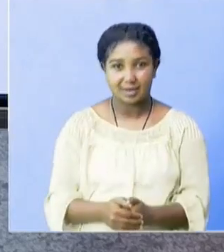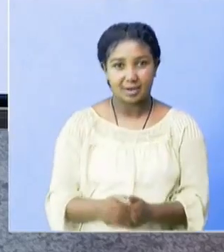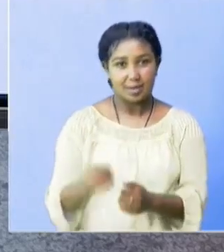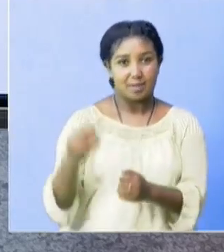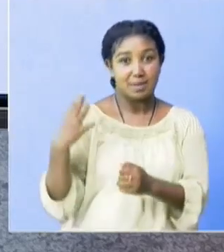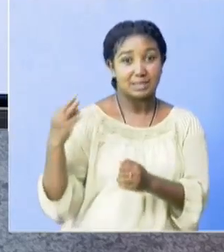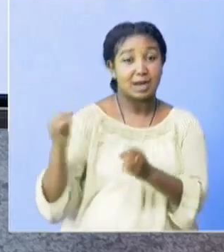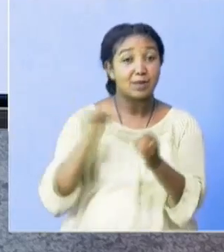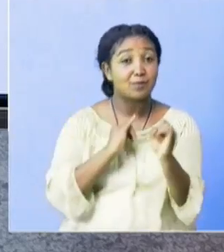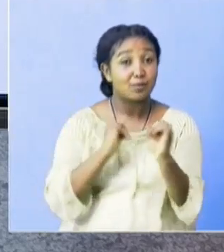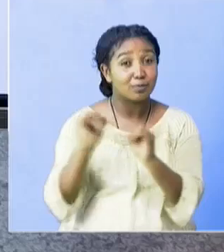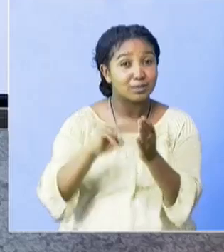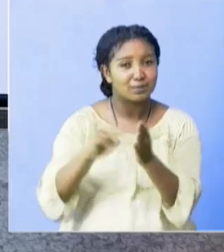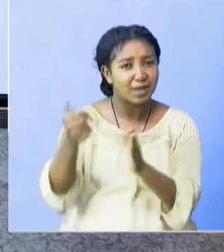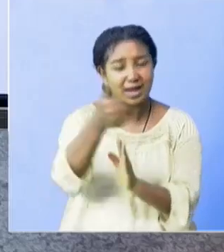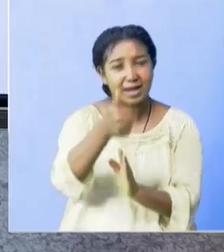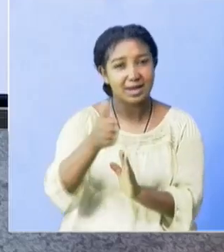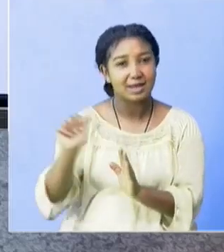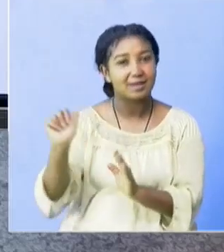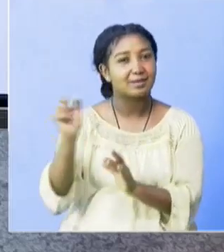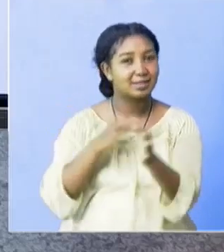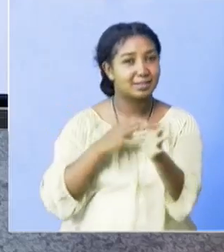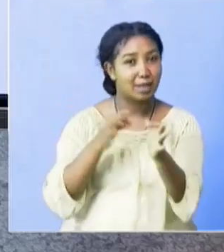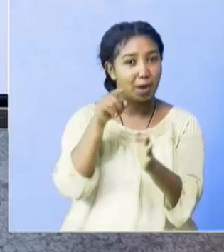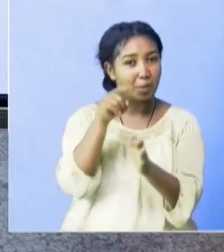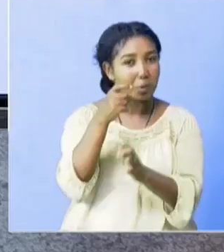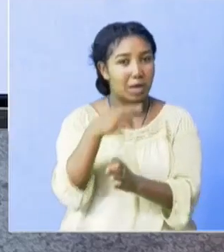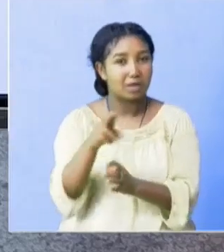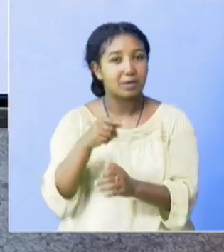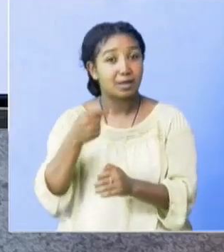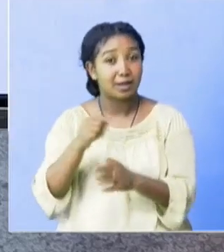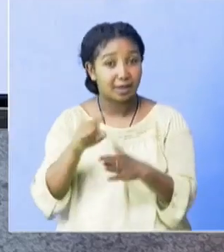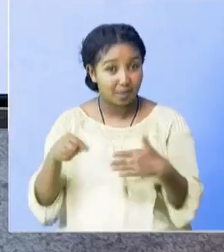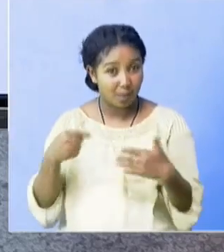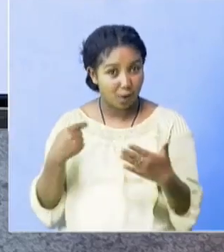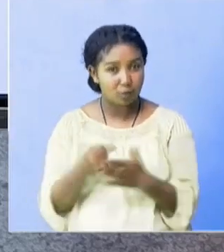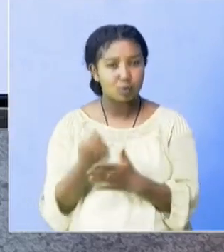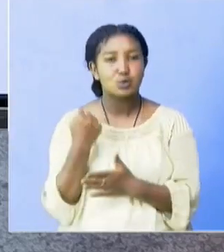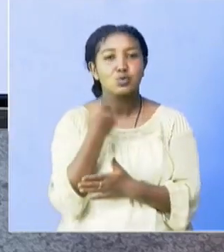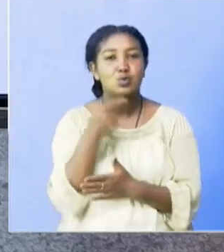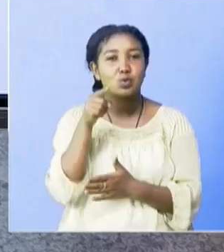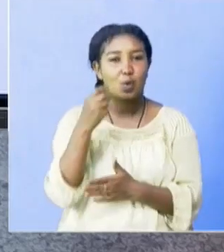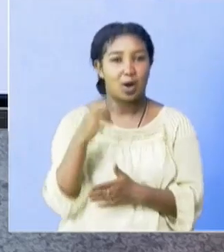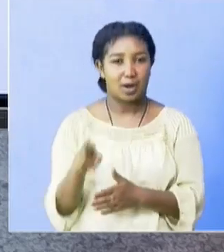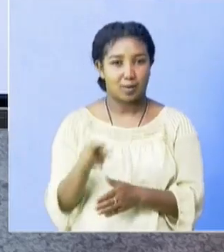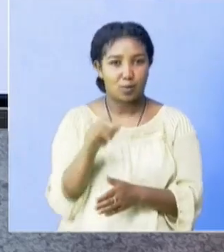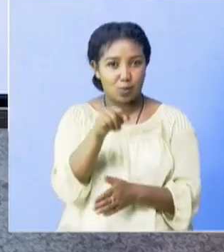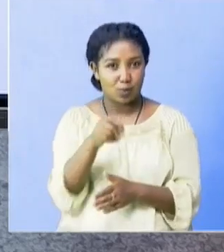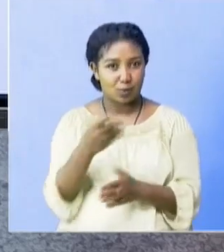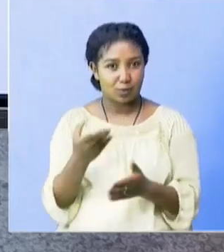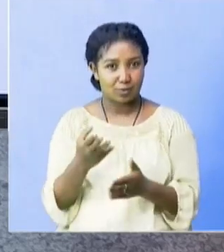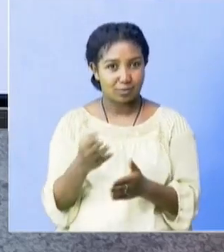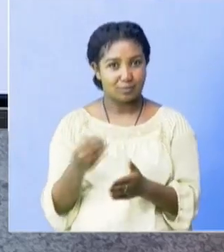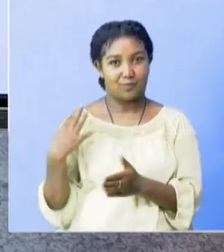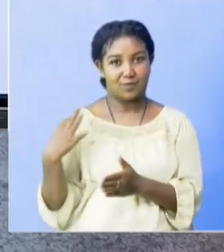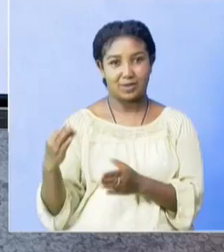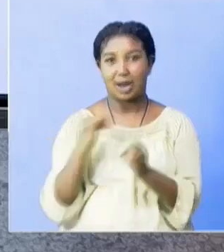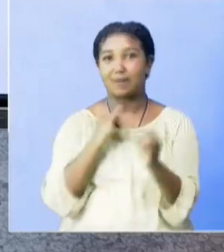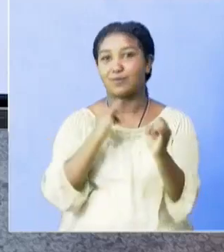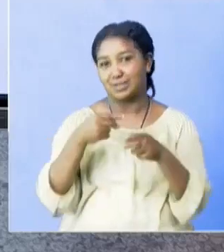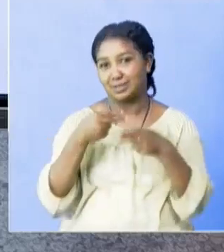Personal information is anything that describes you and telling about who you are. That's called